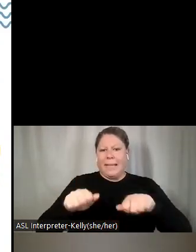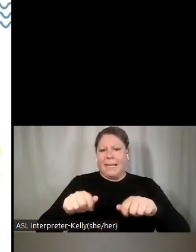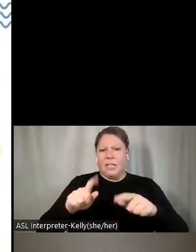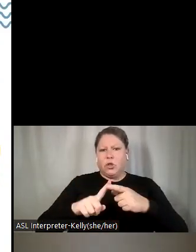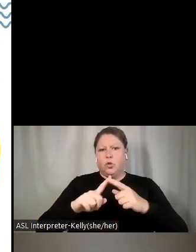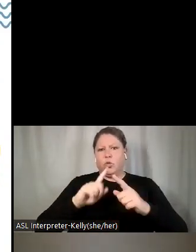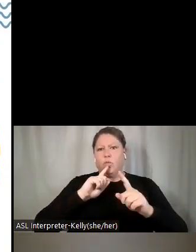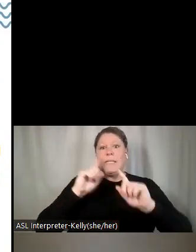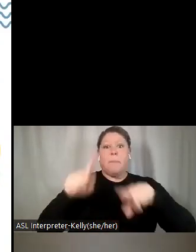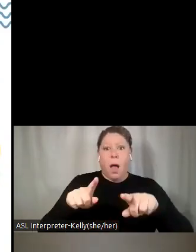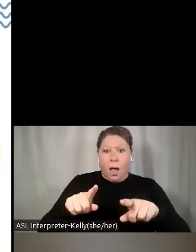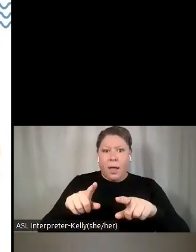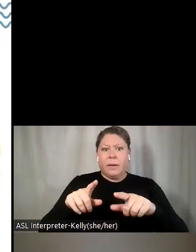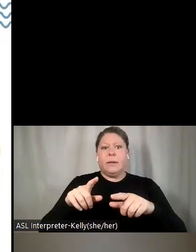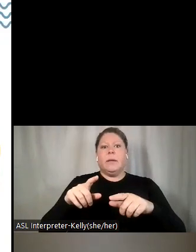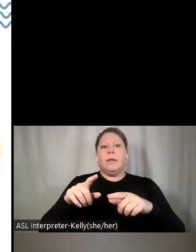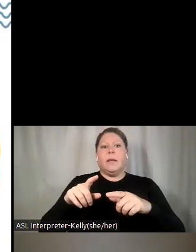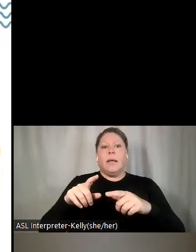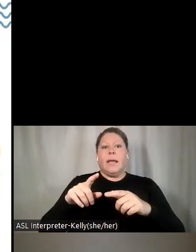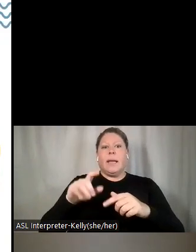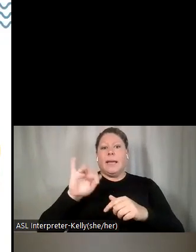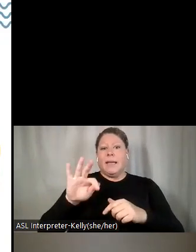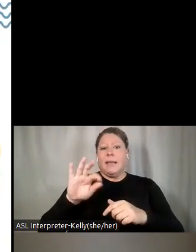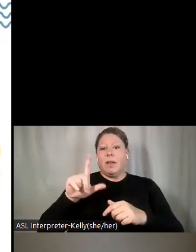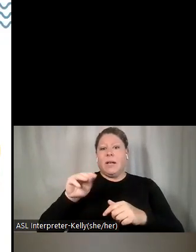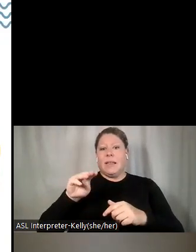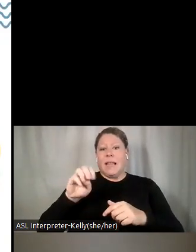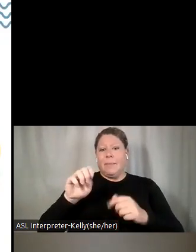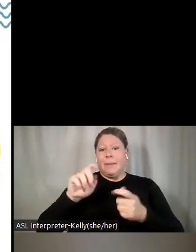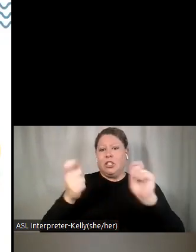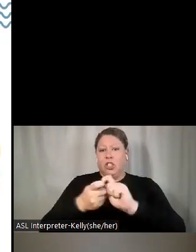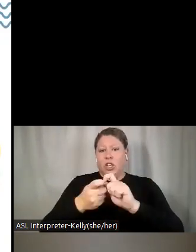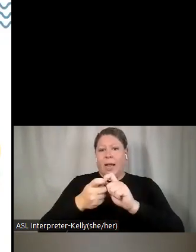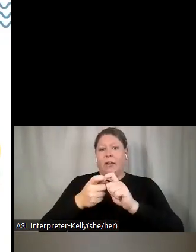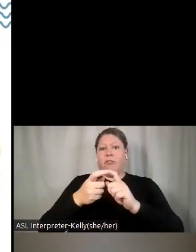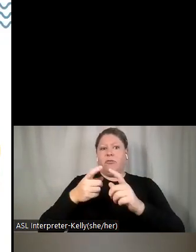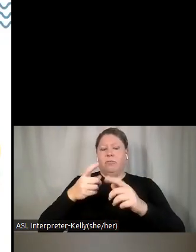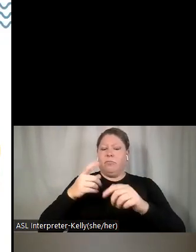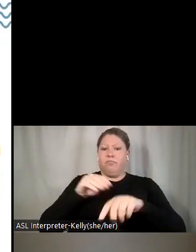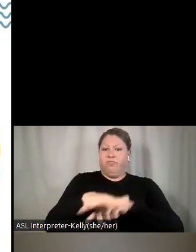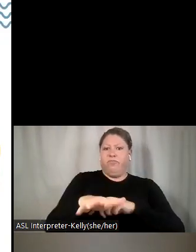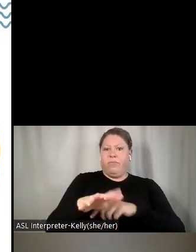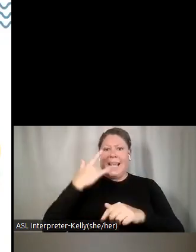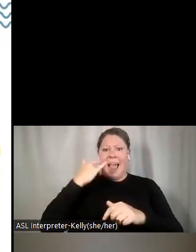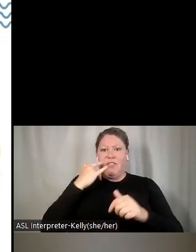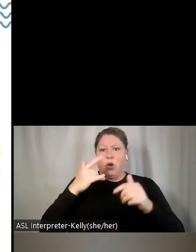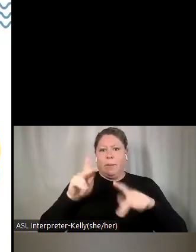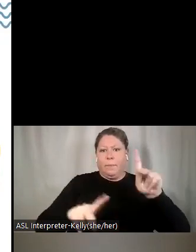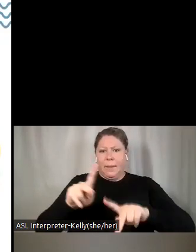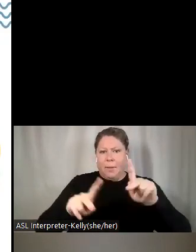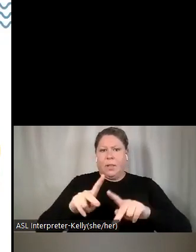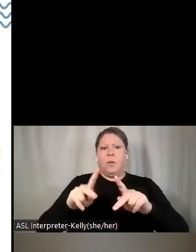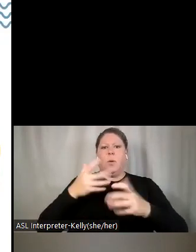health effects of climate change on Californians. So this is a great flow diagram that